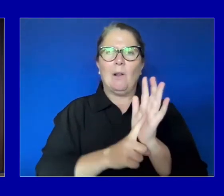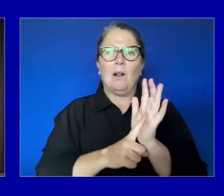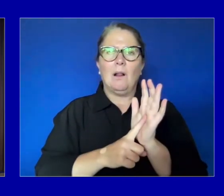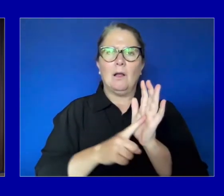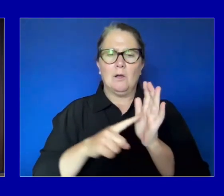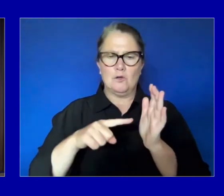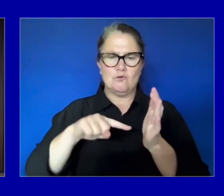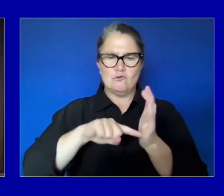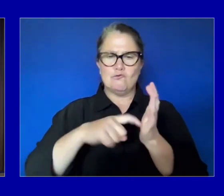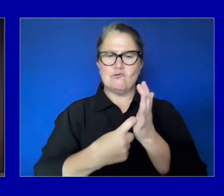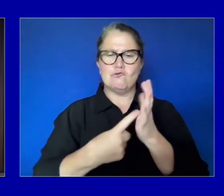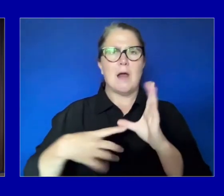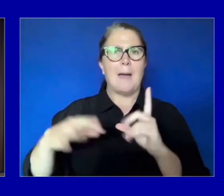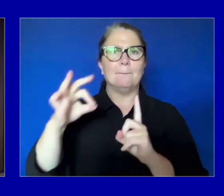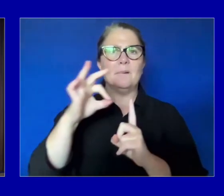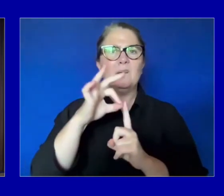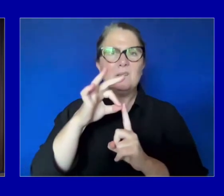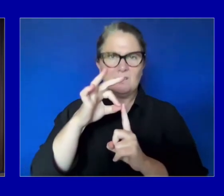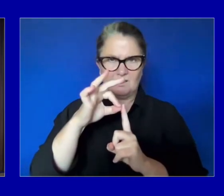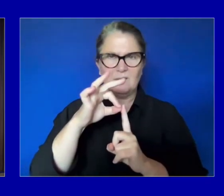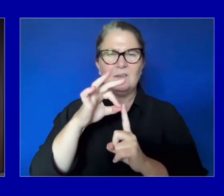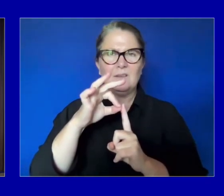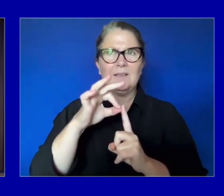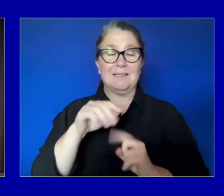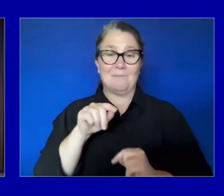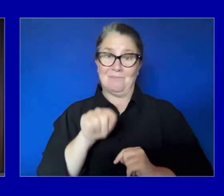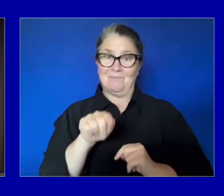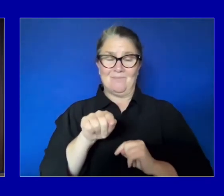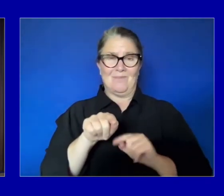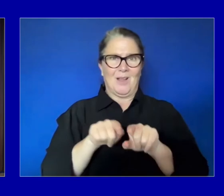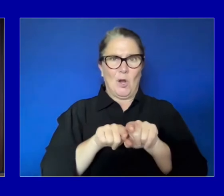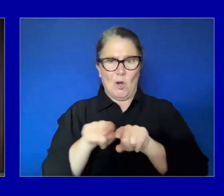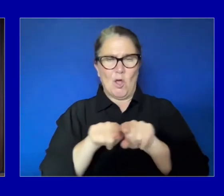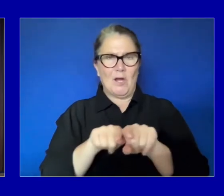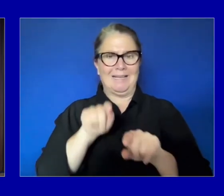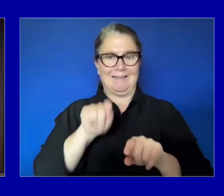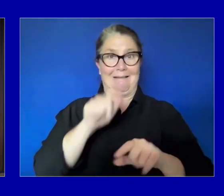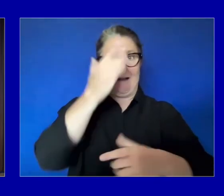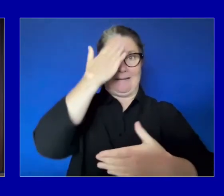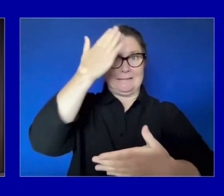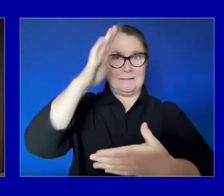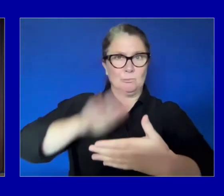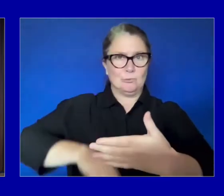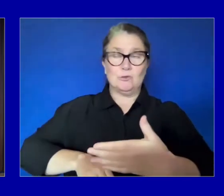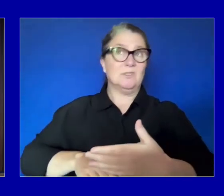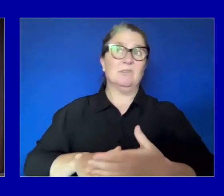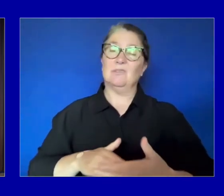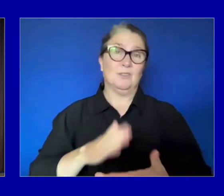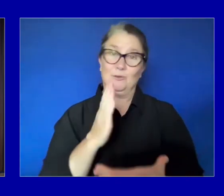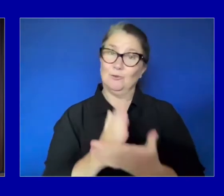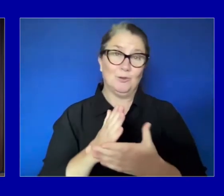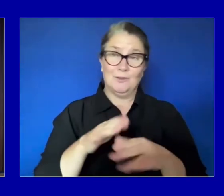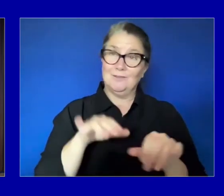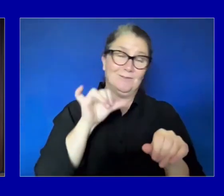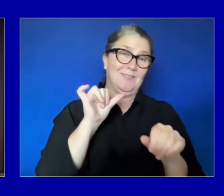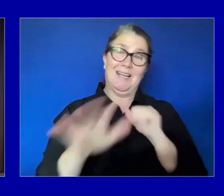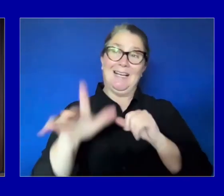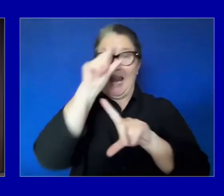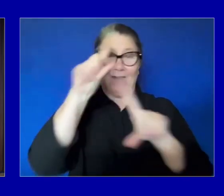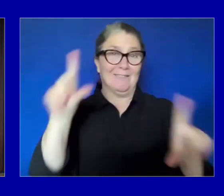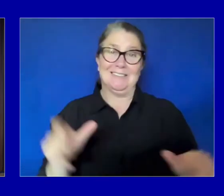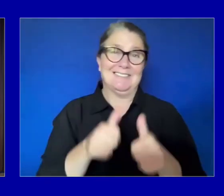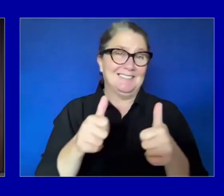you know, that, that whole learning for me is just really, oh, it's fantastic. I love it. Um,